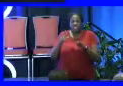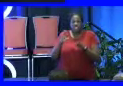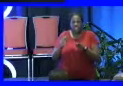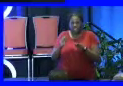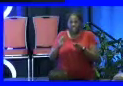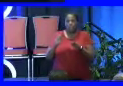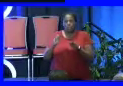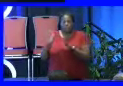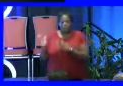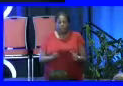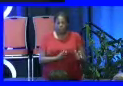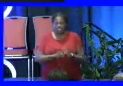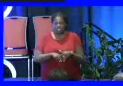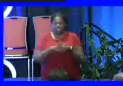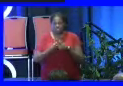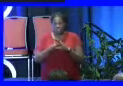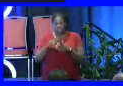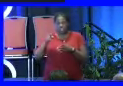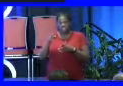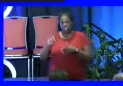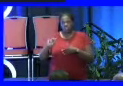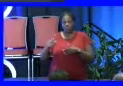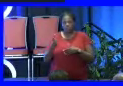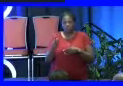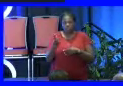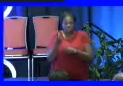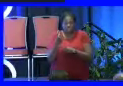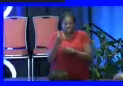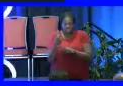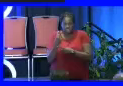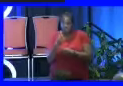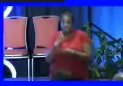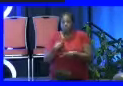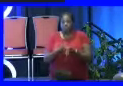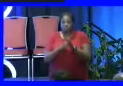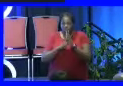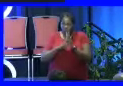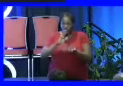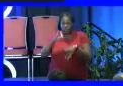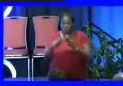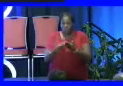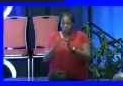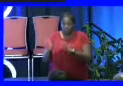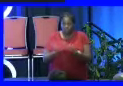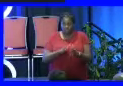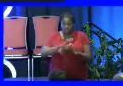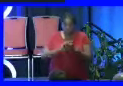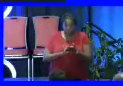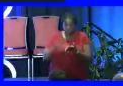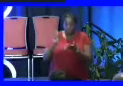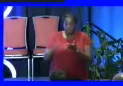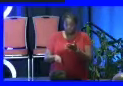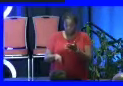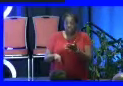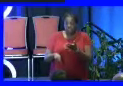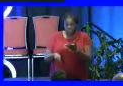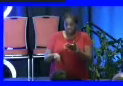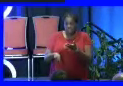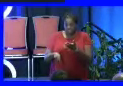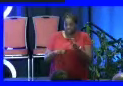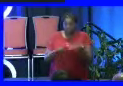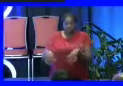1, 2023. So that is a requirement all of our plans have to take up as of